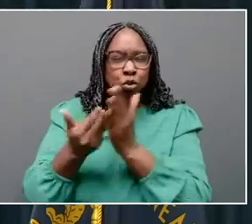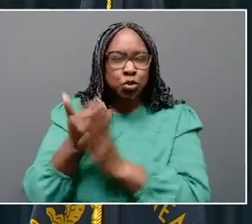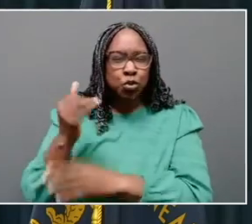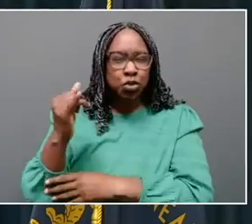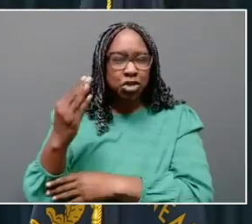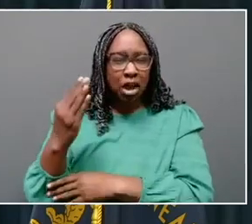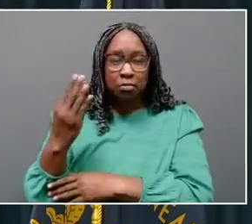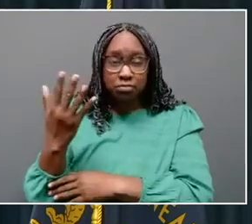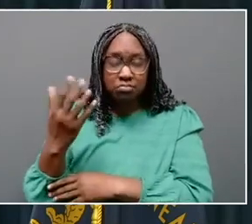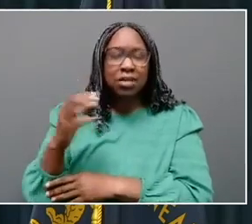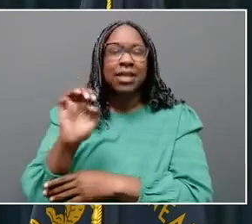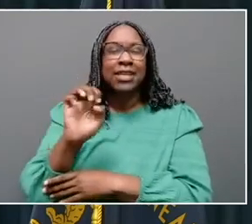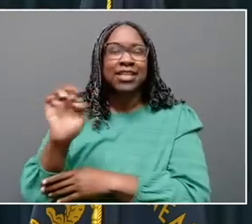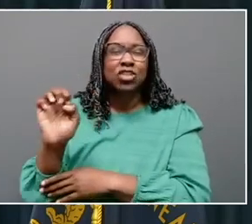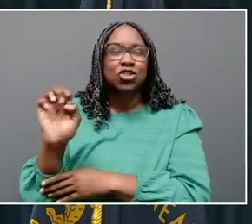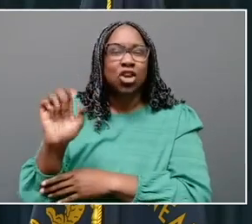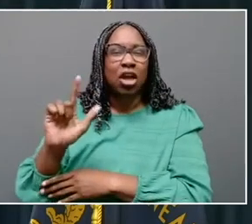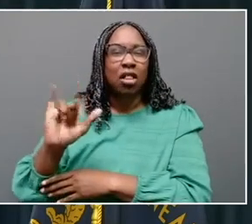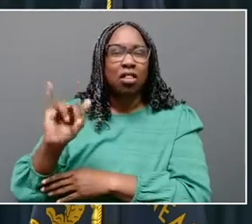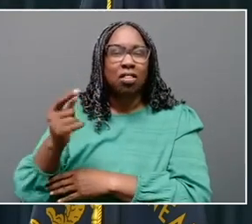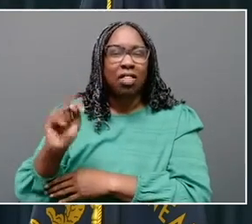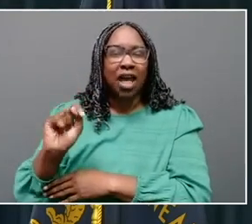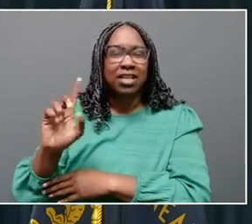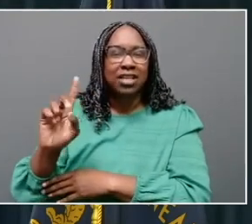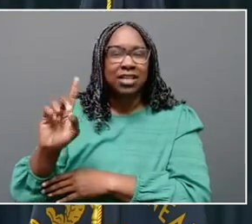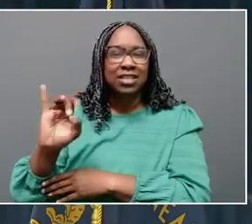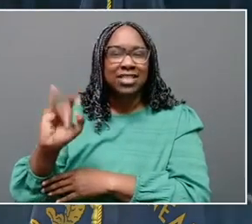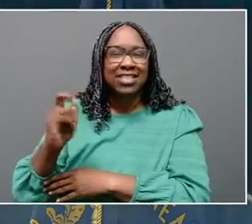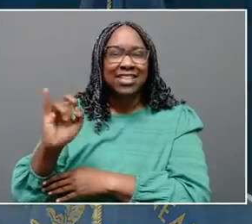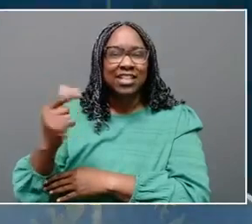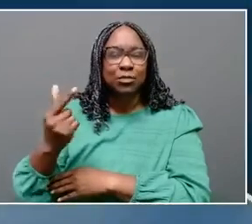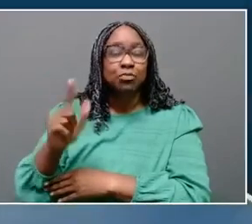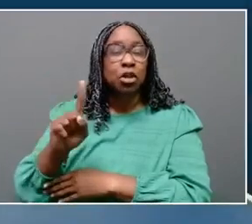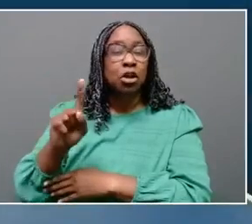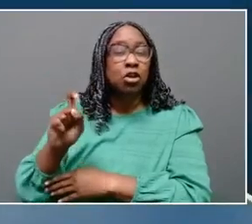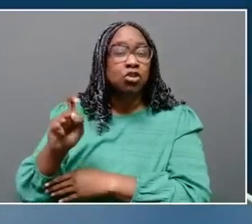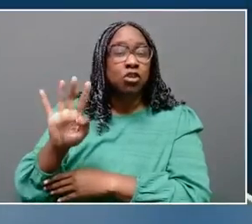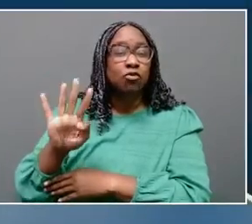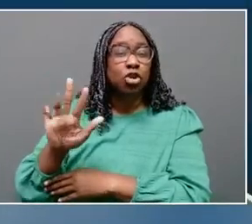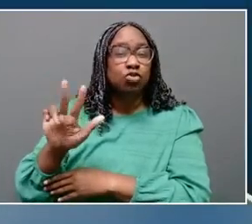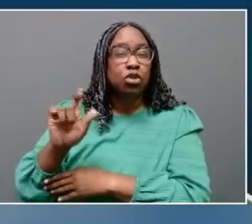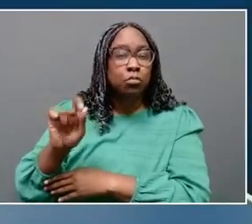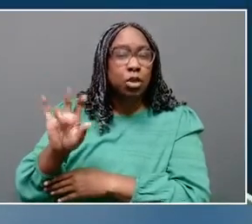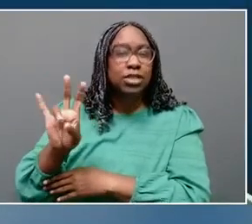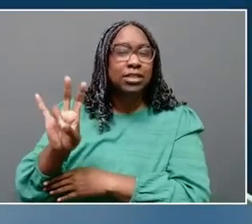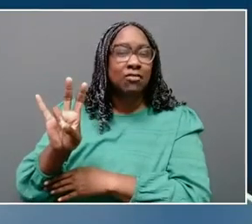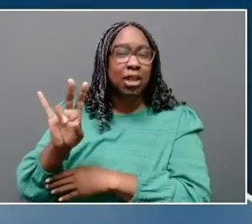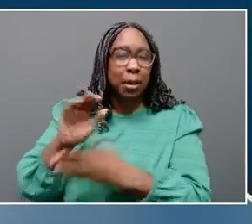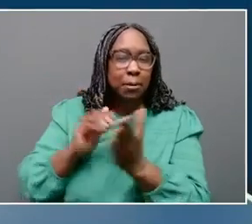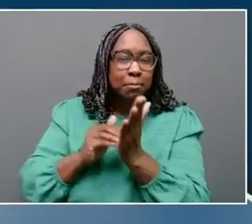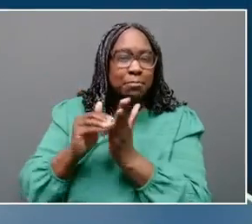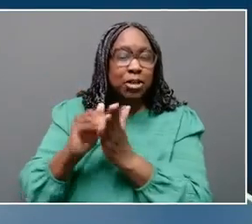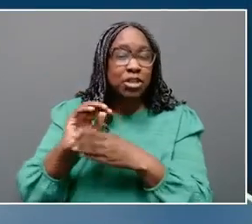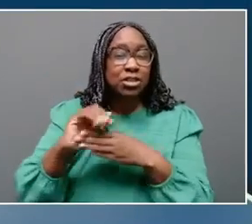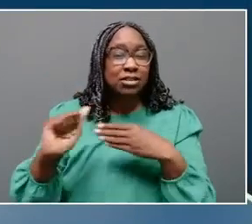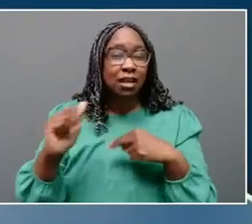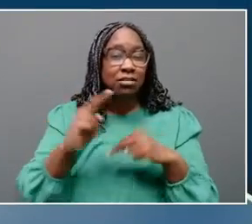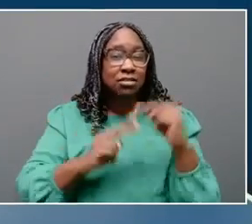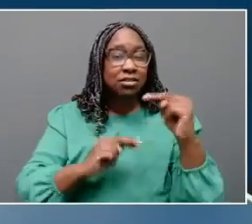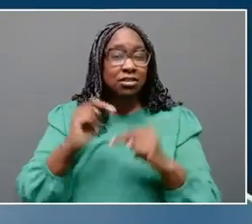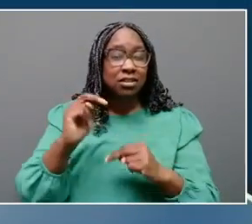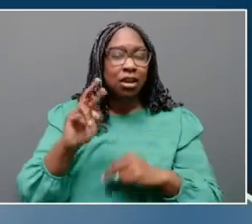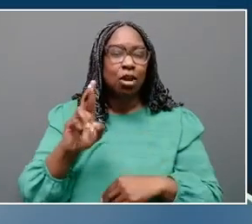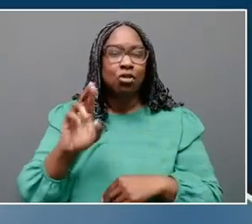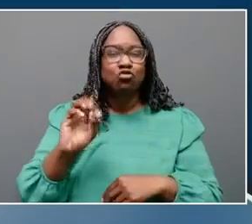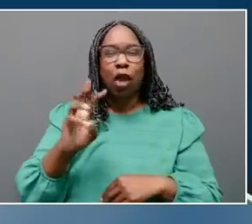Eastern Light Distilling, which is constructing a $143.7 million facility in Rowan County. This